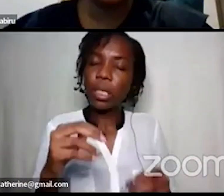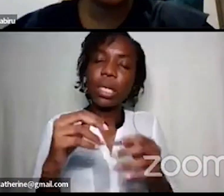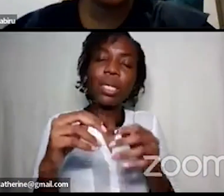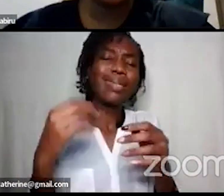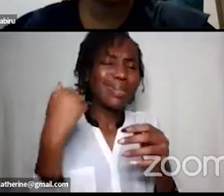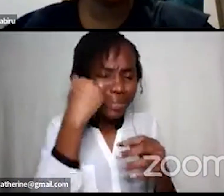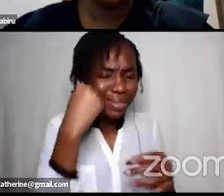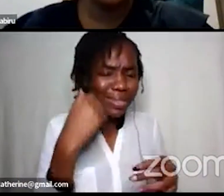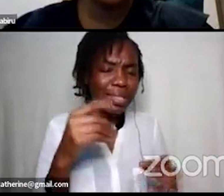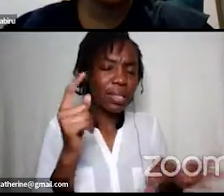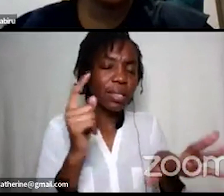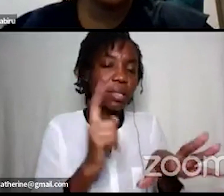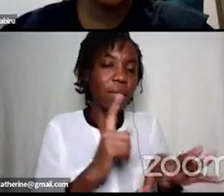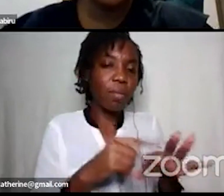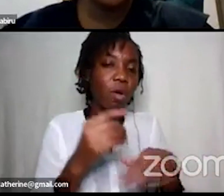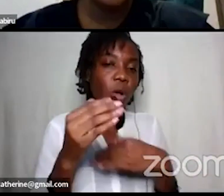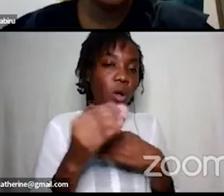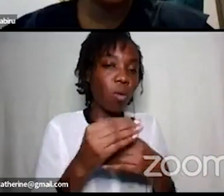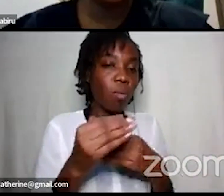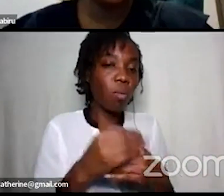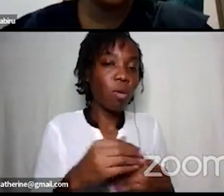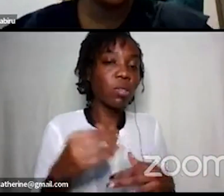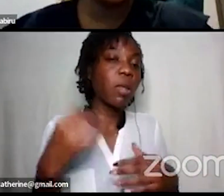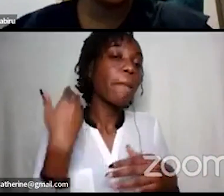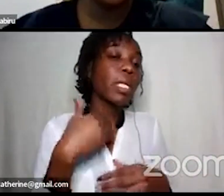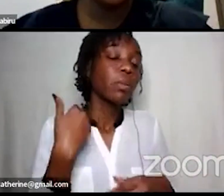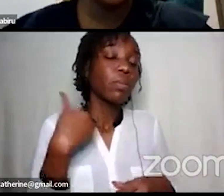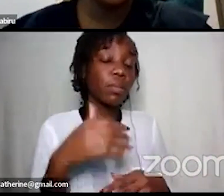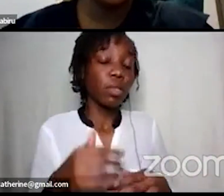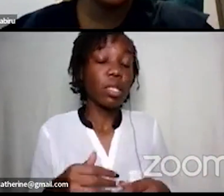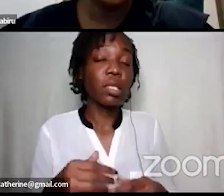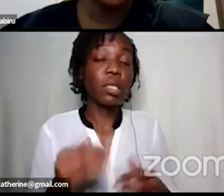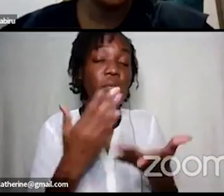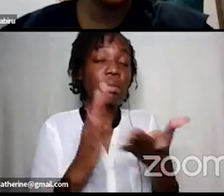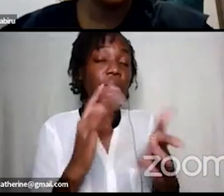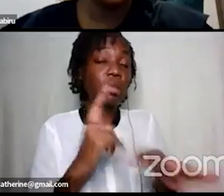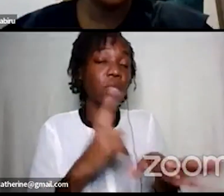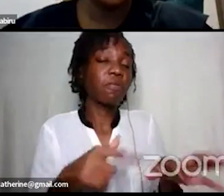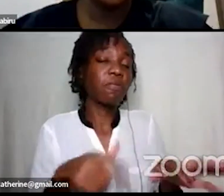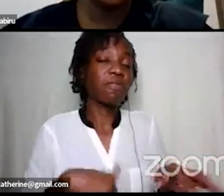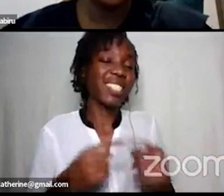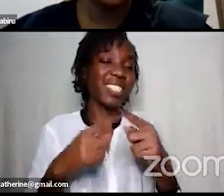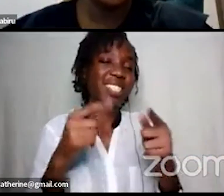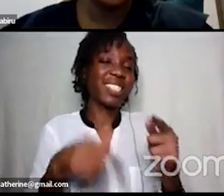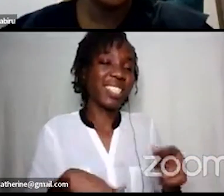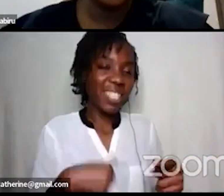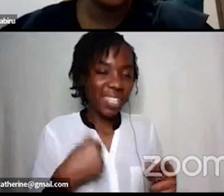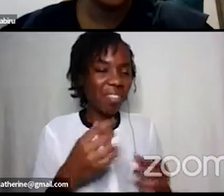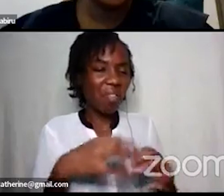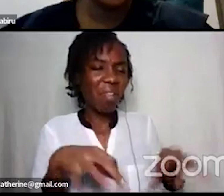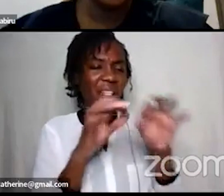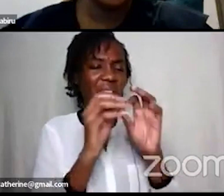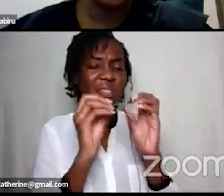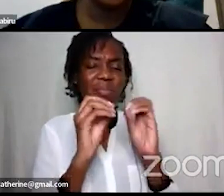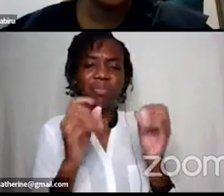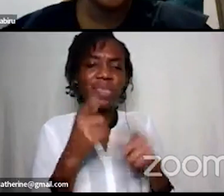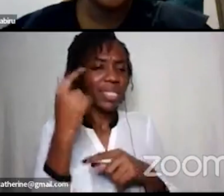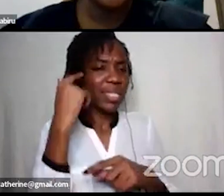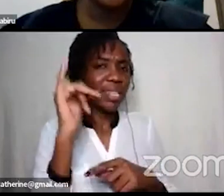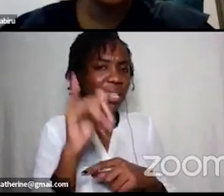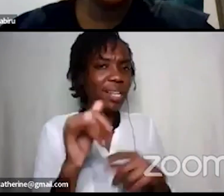crying, overeating, suicidal feelings of unworthiness. Can this be categorized as mental